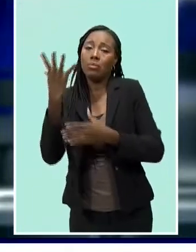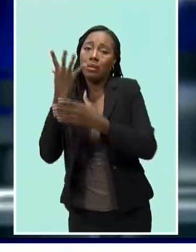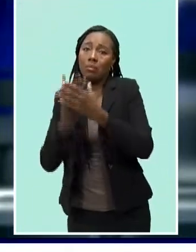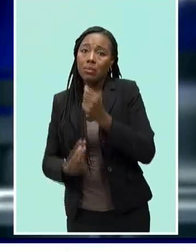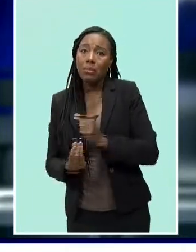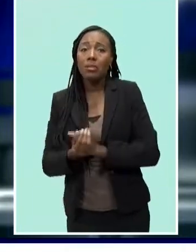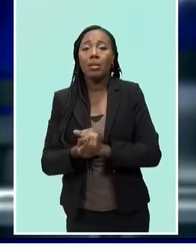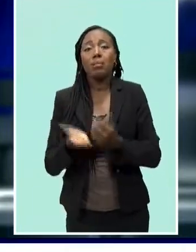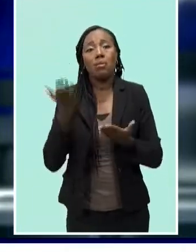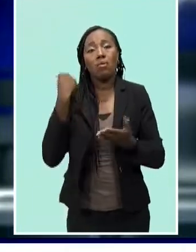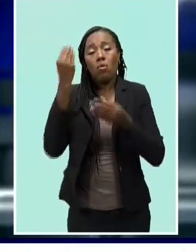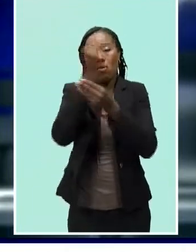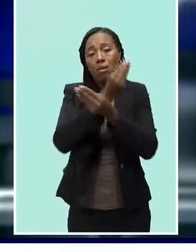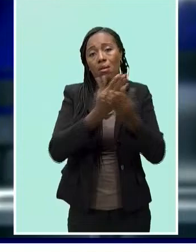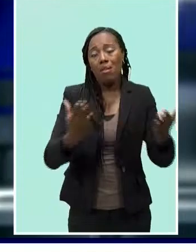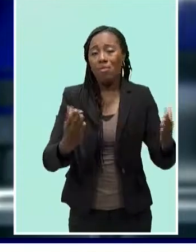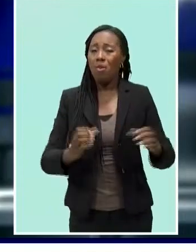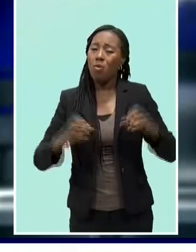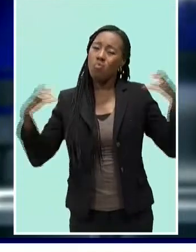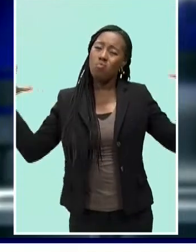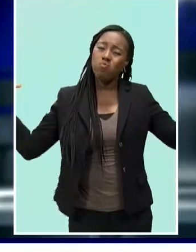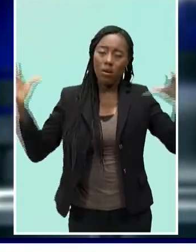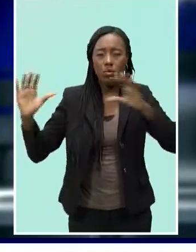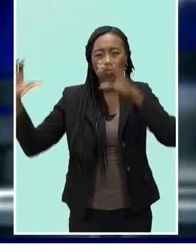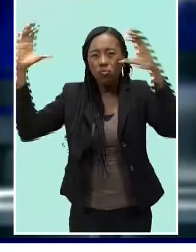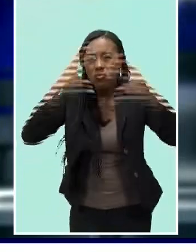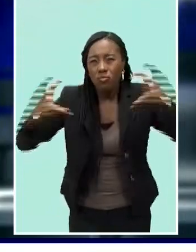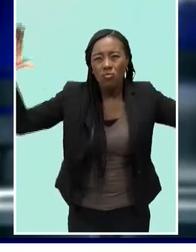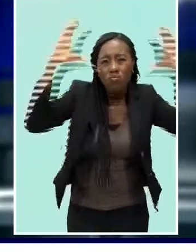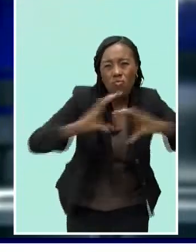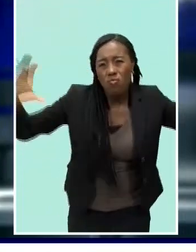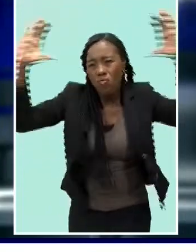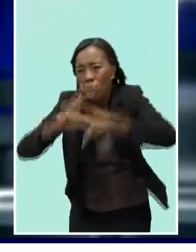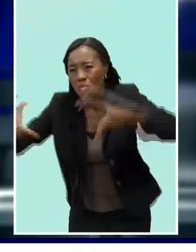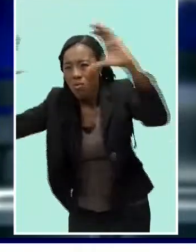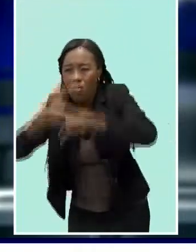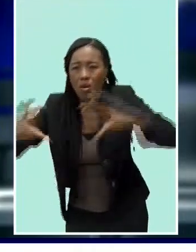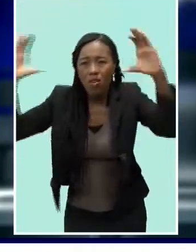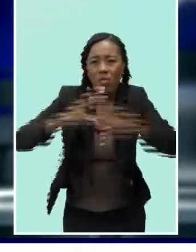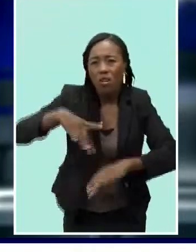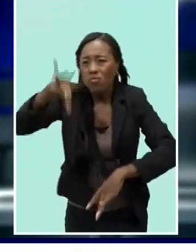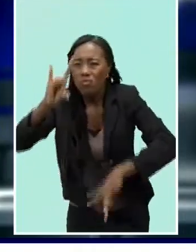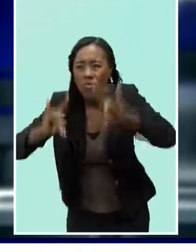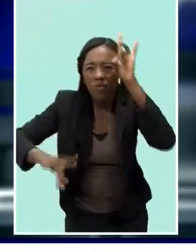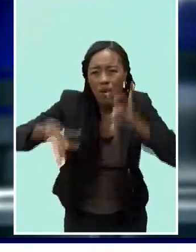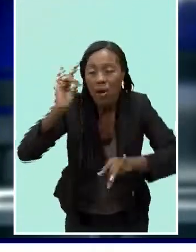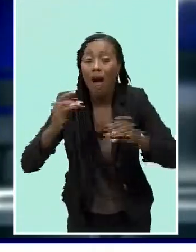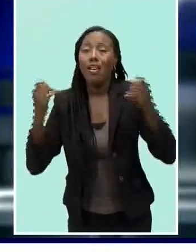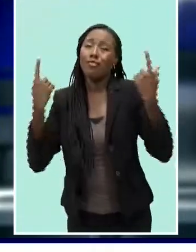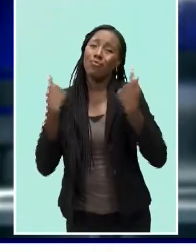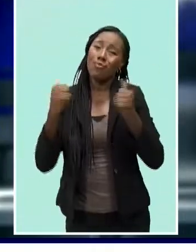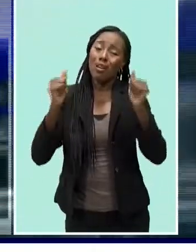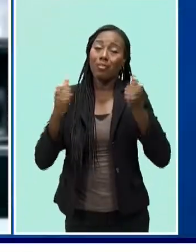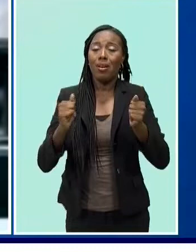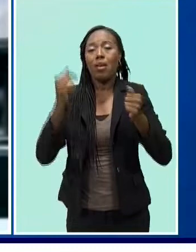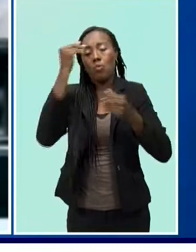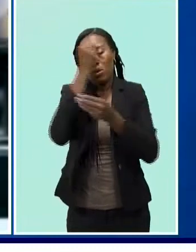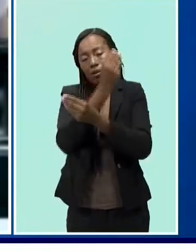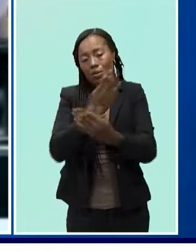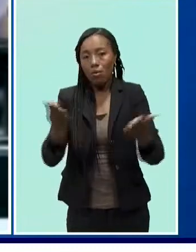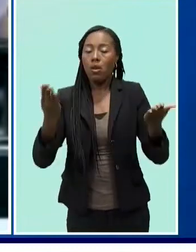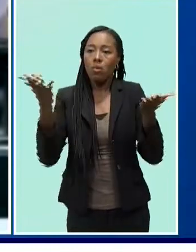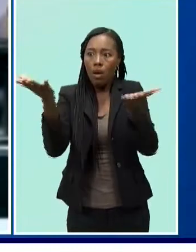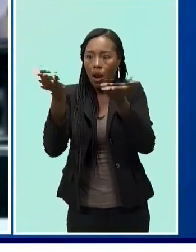we heard earlier, a massive response has been ongoing to locate them. And of course, we will be keeping you and viewers up to date